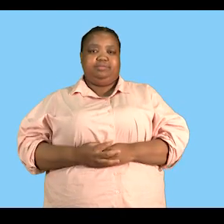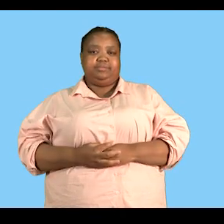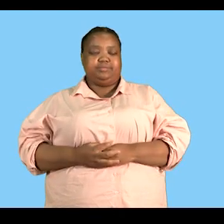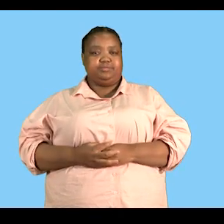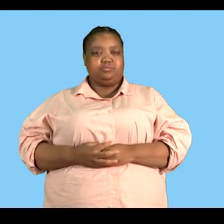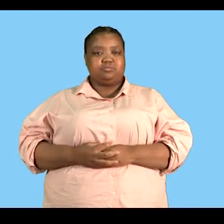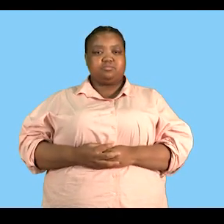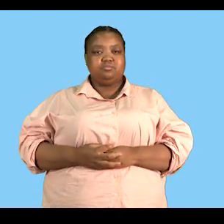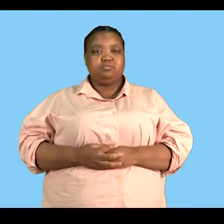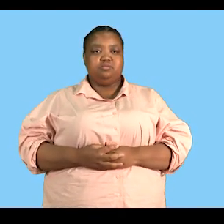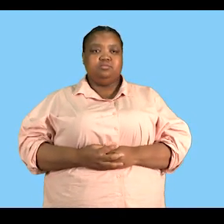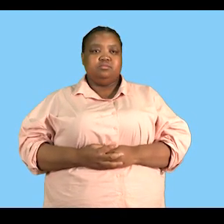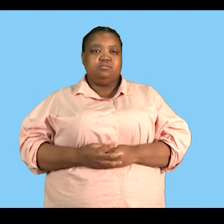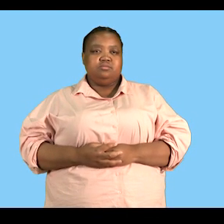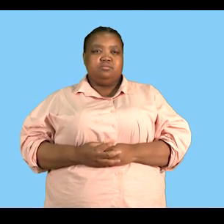3,75.